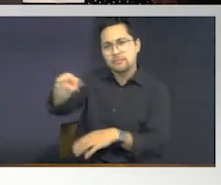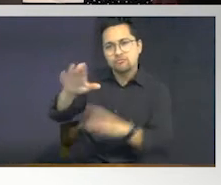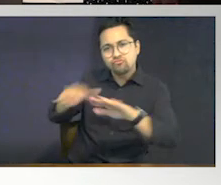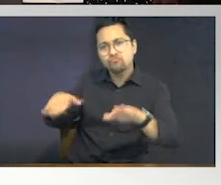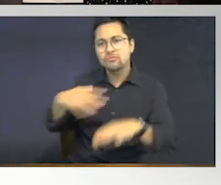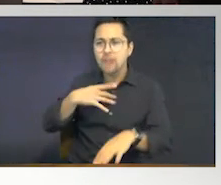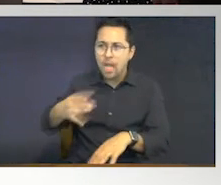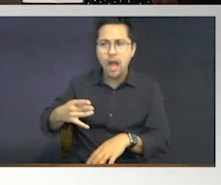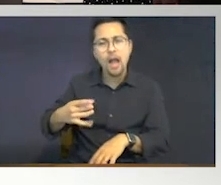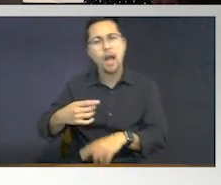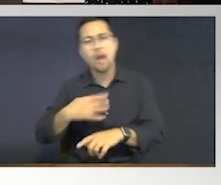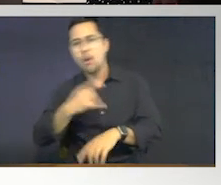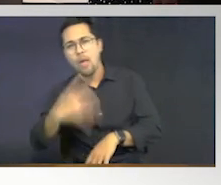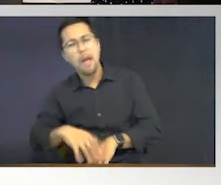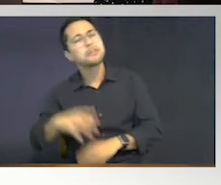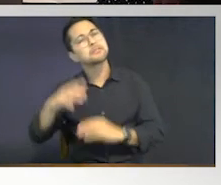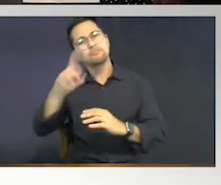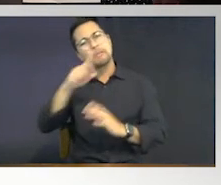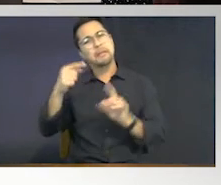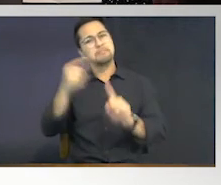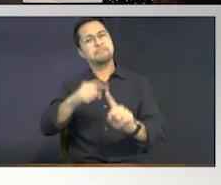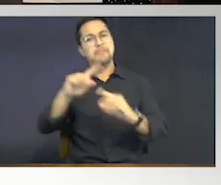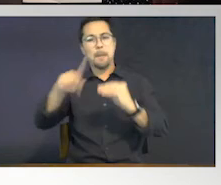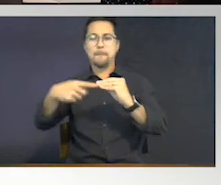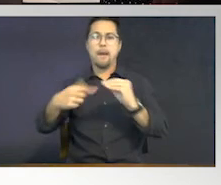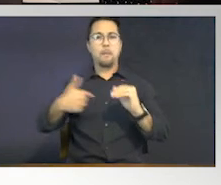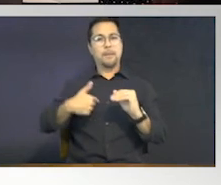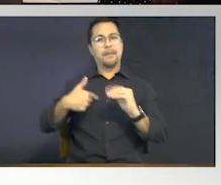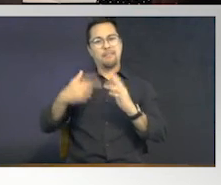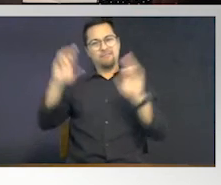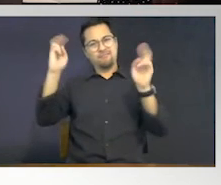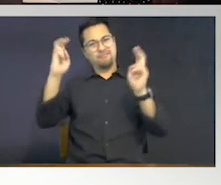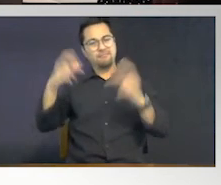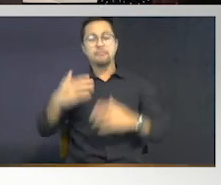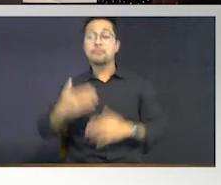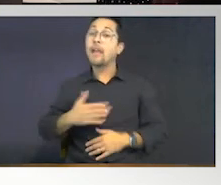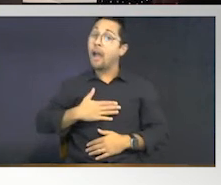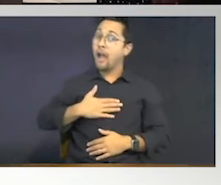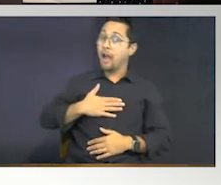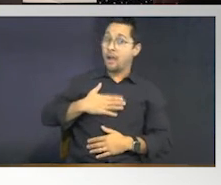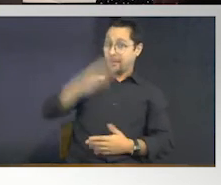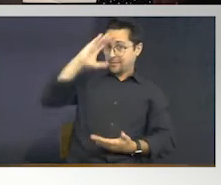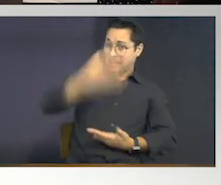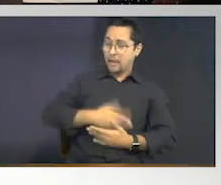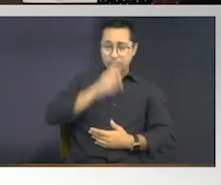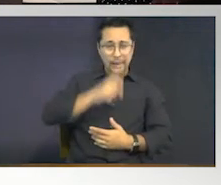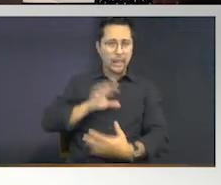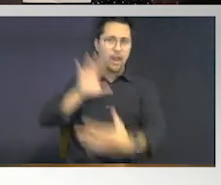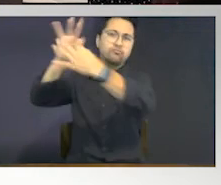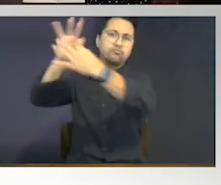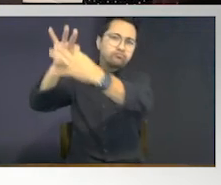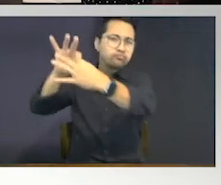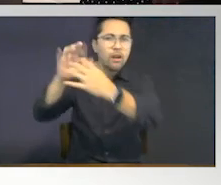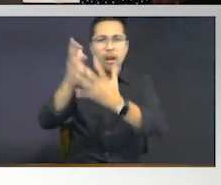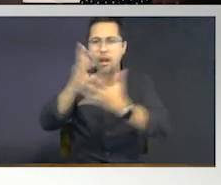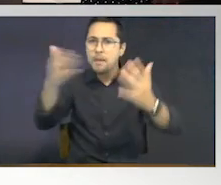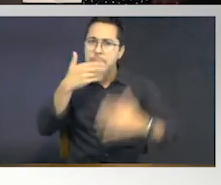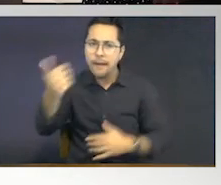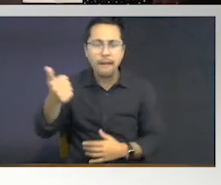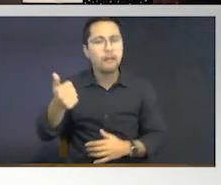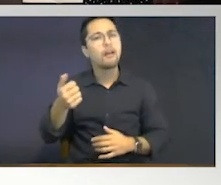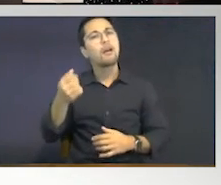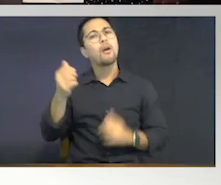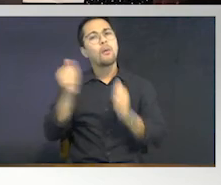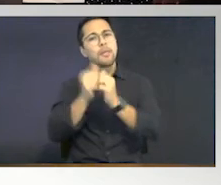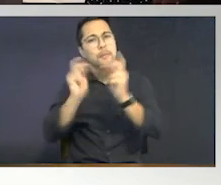a little about me kind of thing. And, I know my son connected a lot better with people that